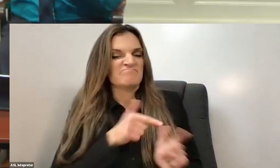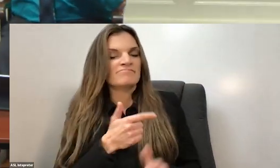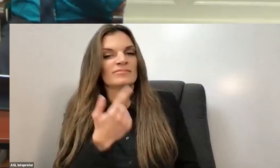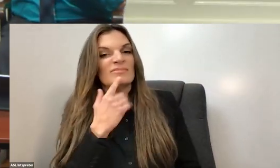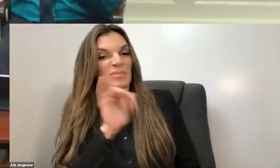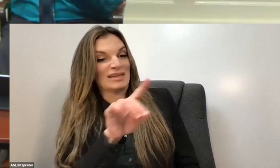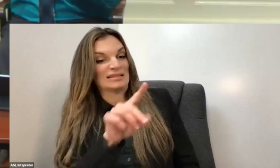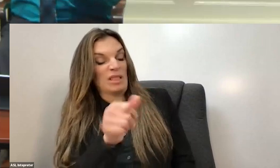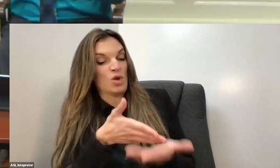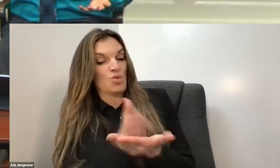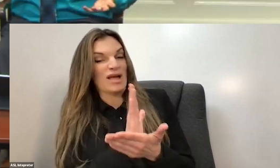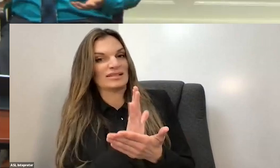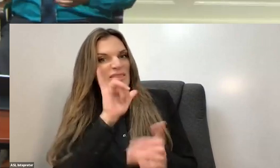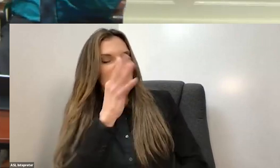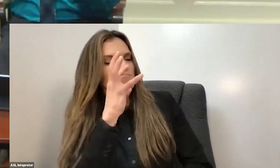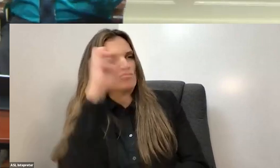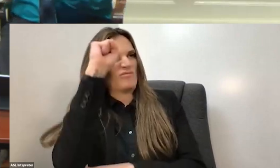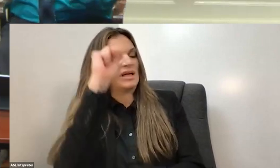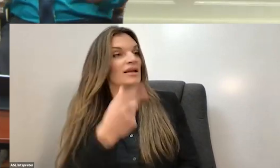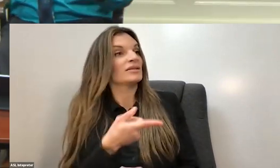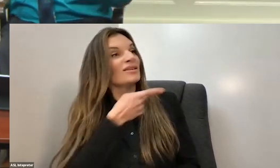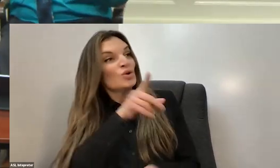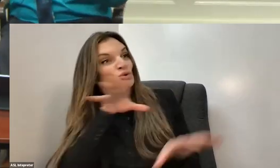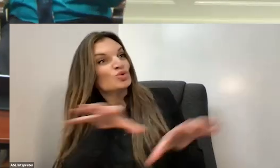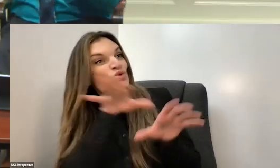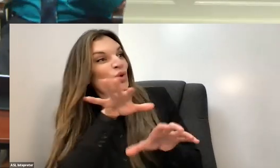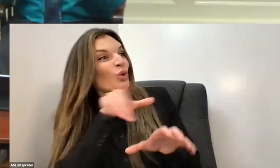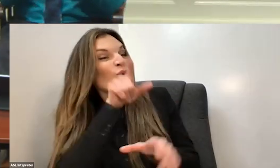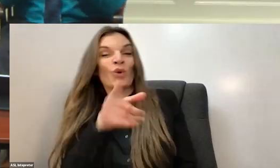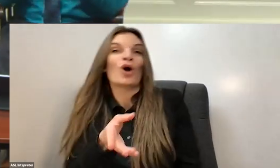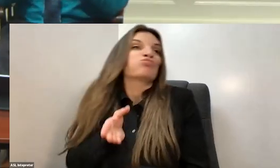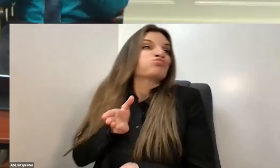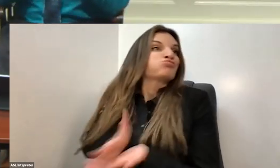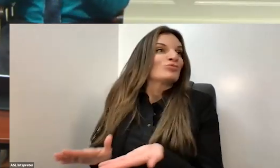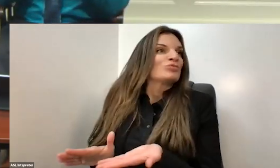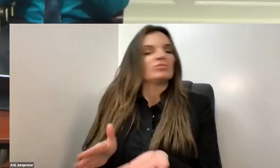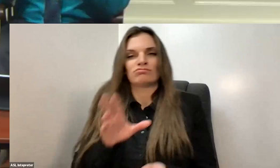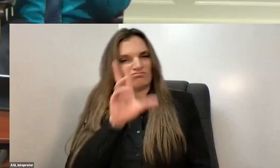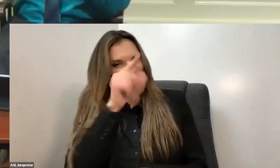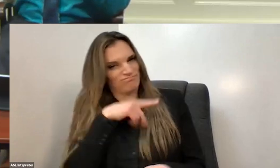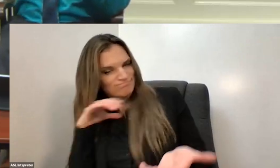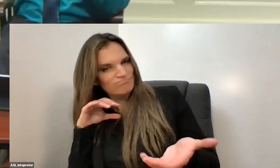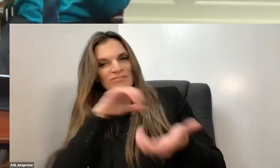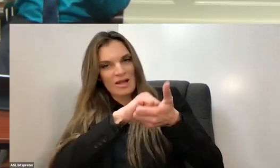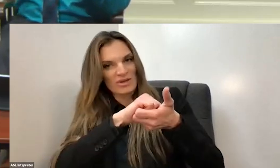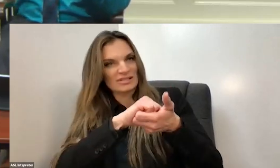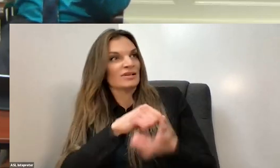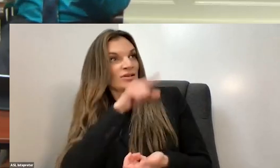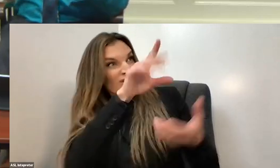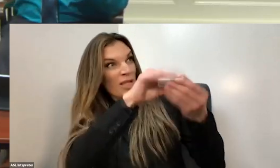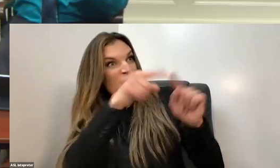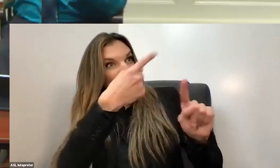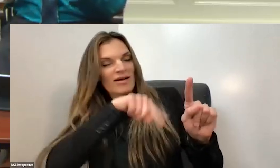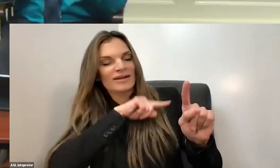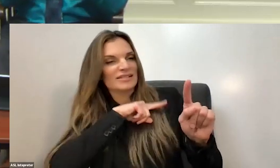disability rights movement forever, nothing about us without us, or just nothing without us. Yeah. And that's exactly what Jennison's talking